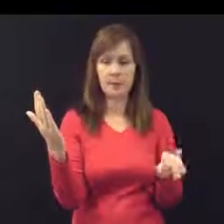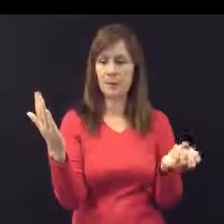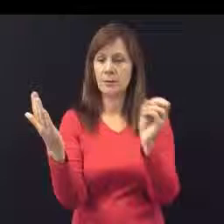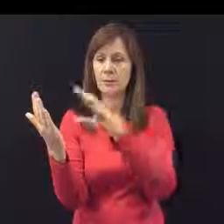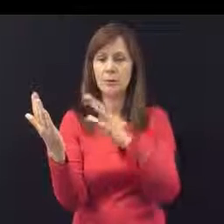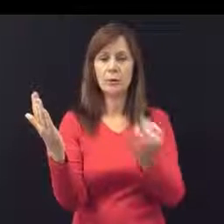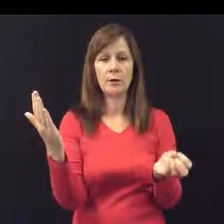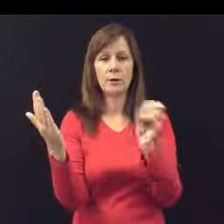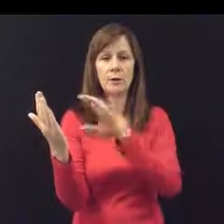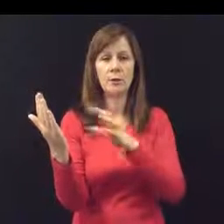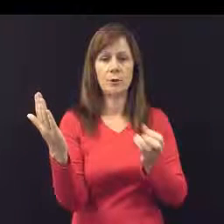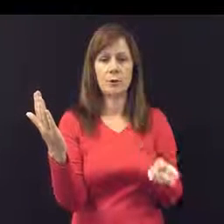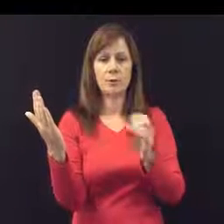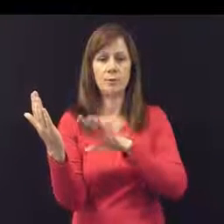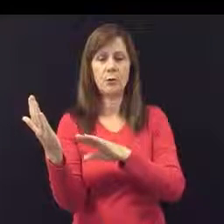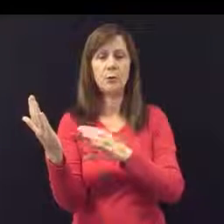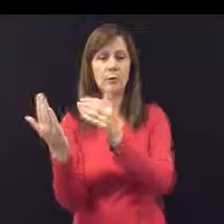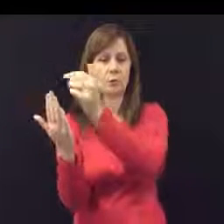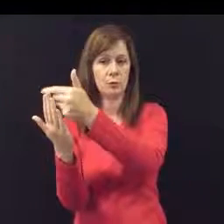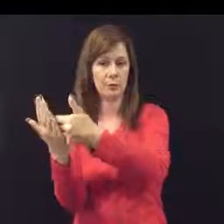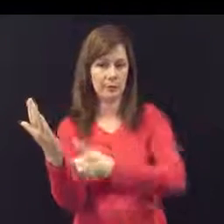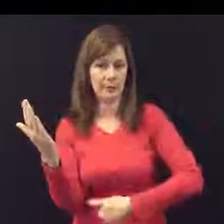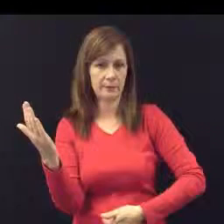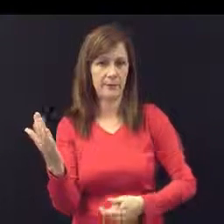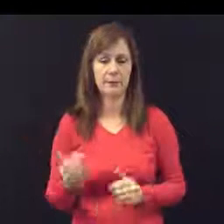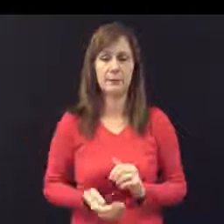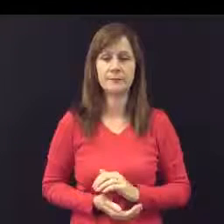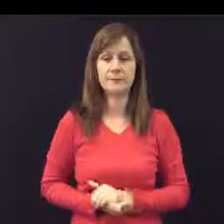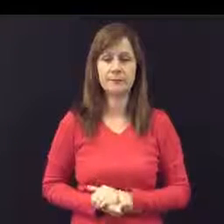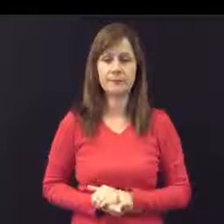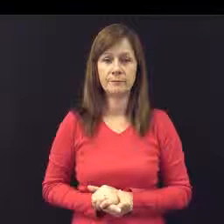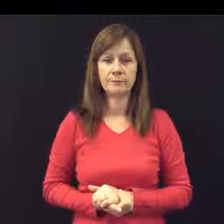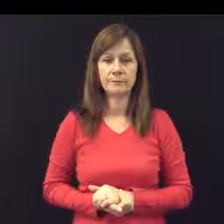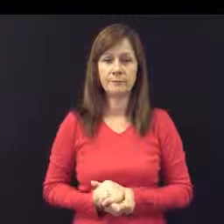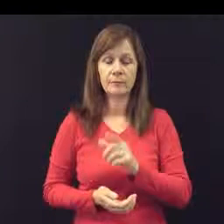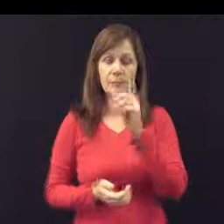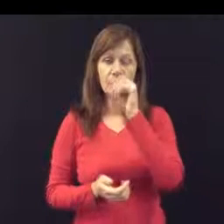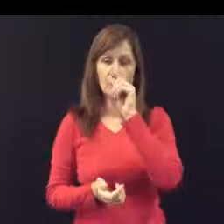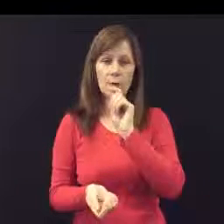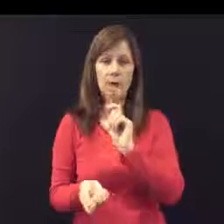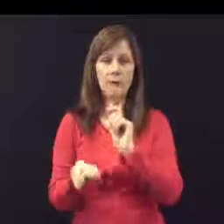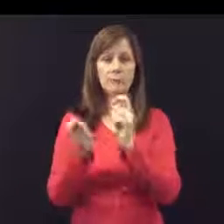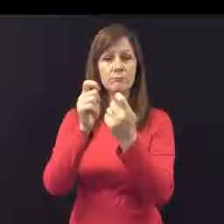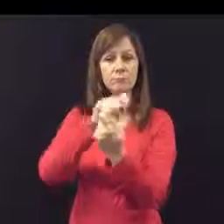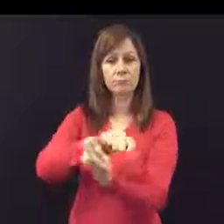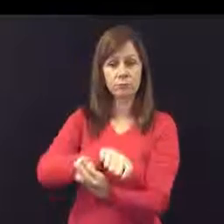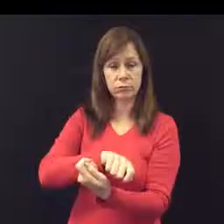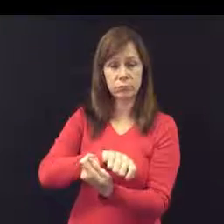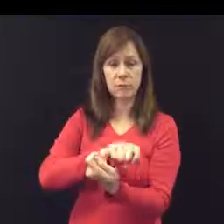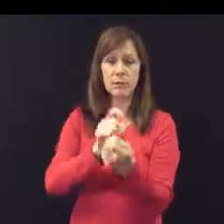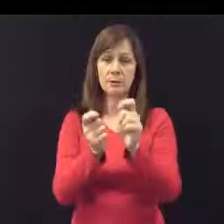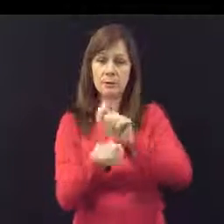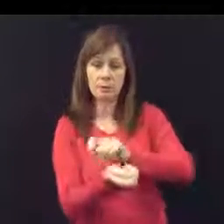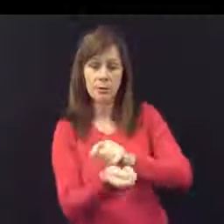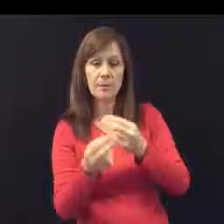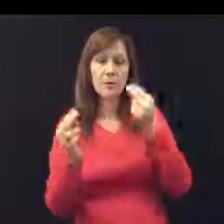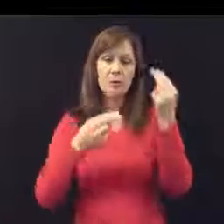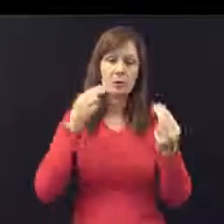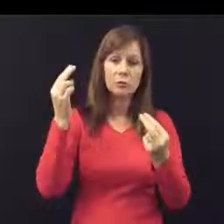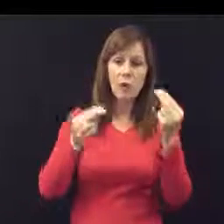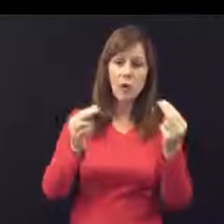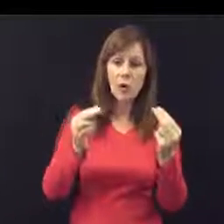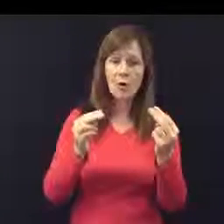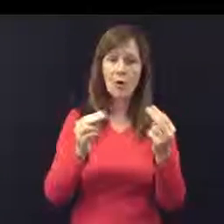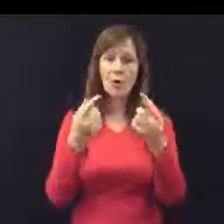You will then see a list of all the songs in your music library. Tap on the plus button on the right-hand side of a song name to add that song to